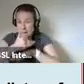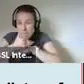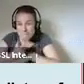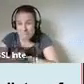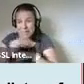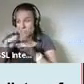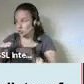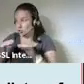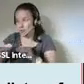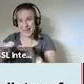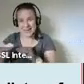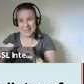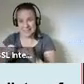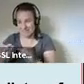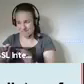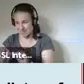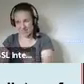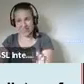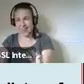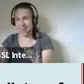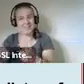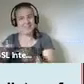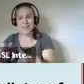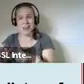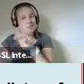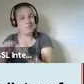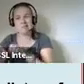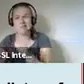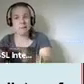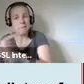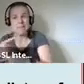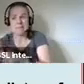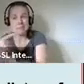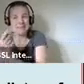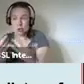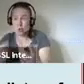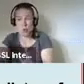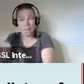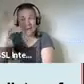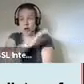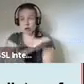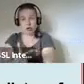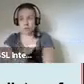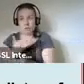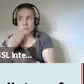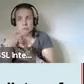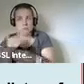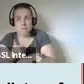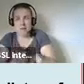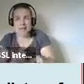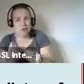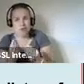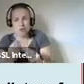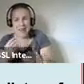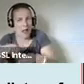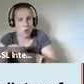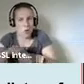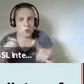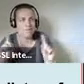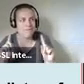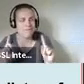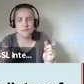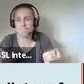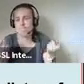to a capacity to implement inclusive educations are missing in so many parts of the world. We know